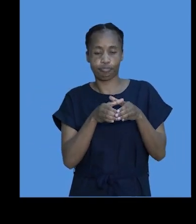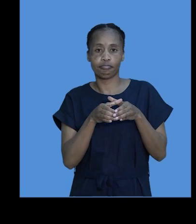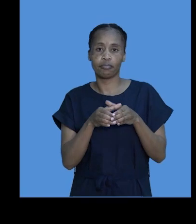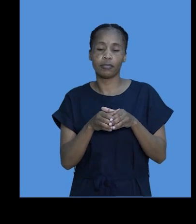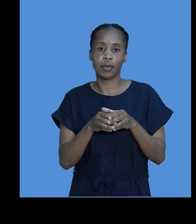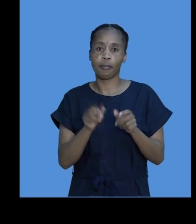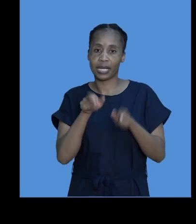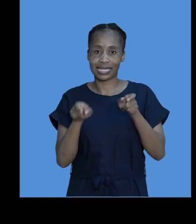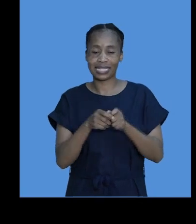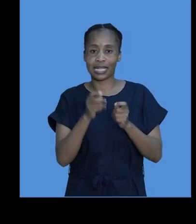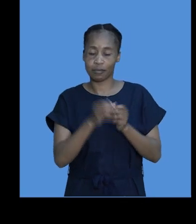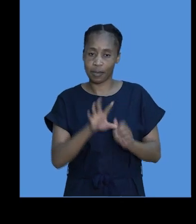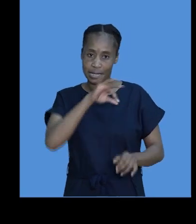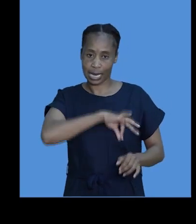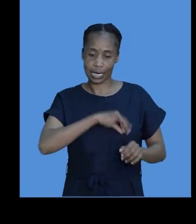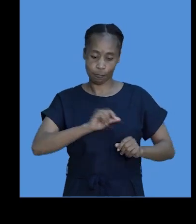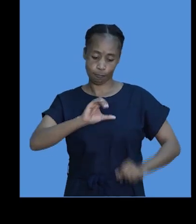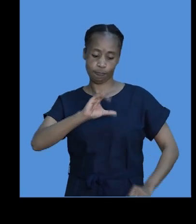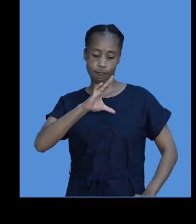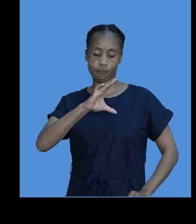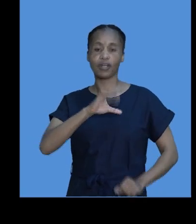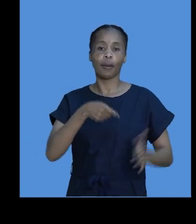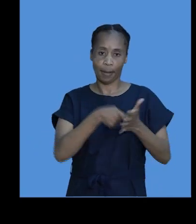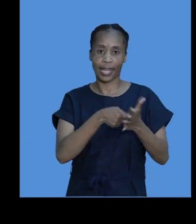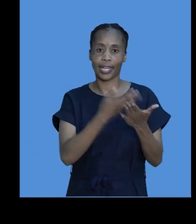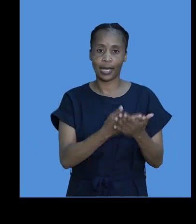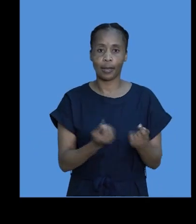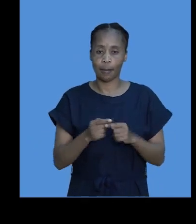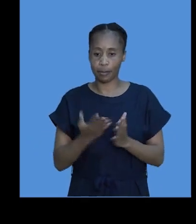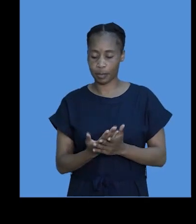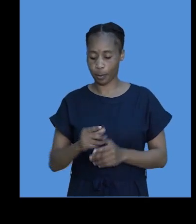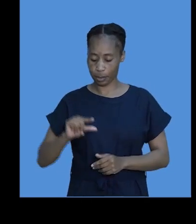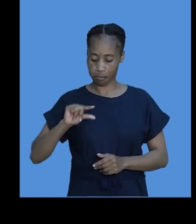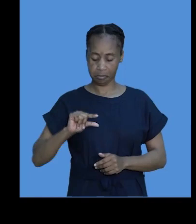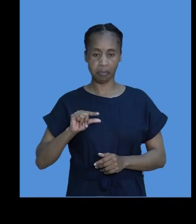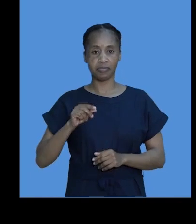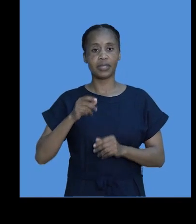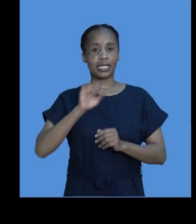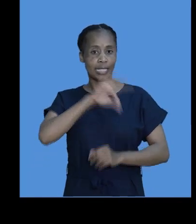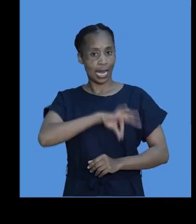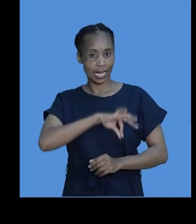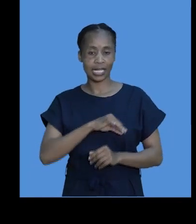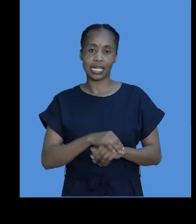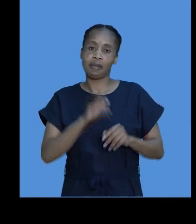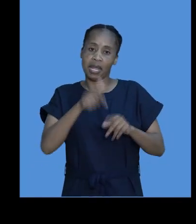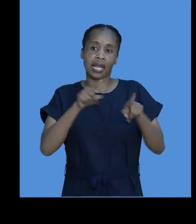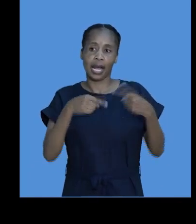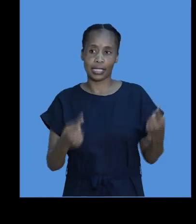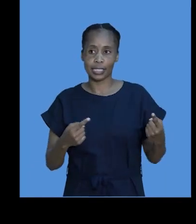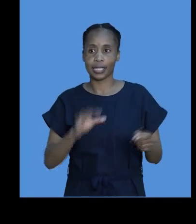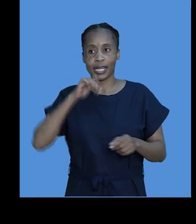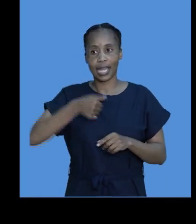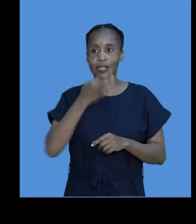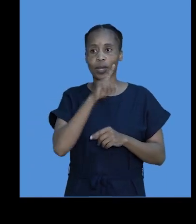that's the second one. Imperfect markets normally charge higher prices. Let's go to the third one. It says